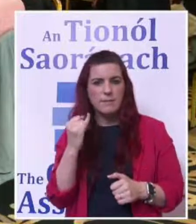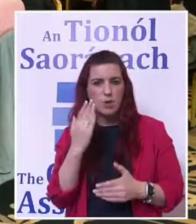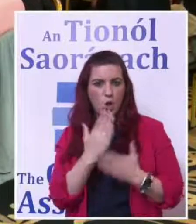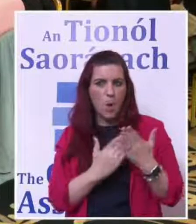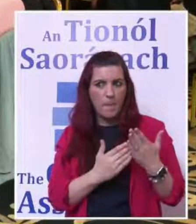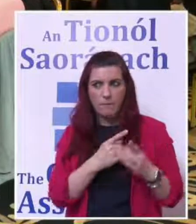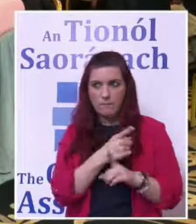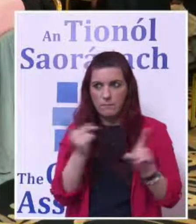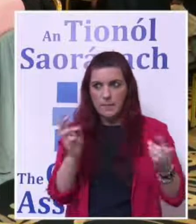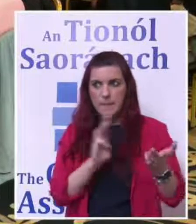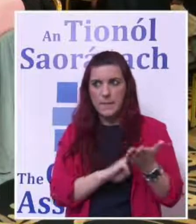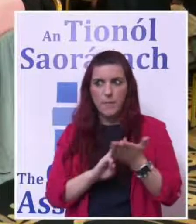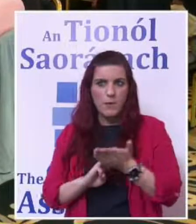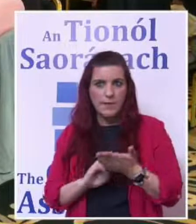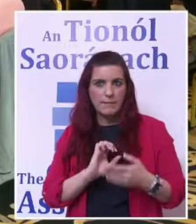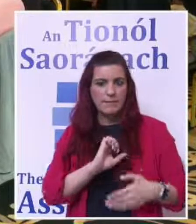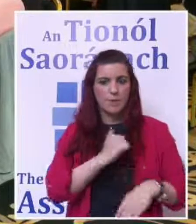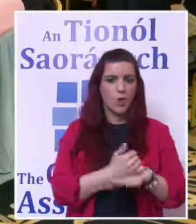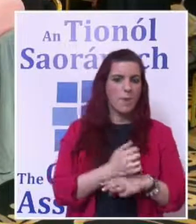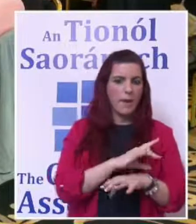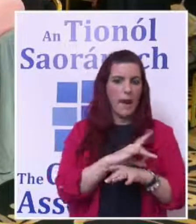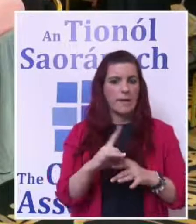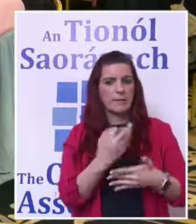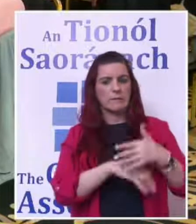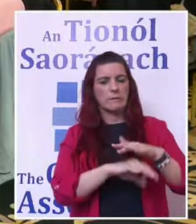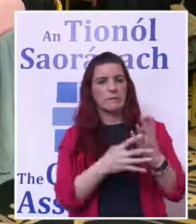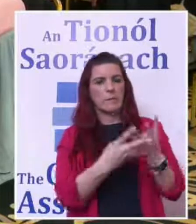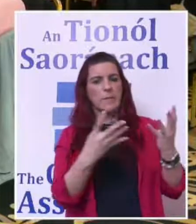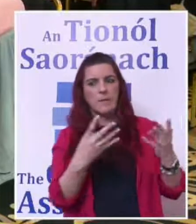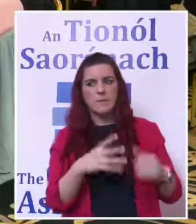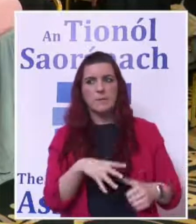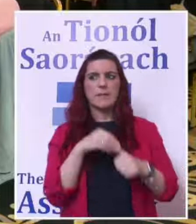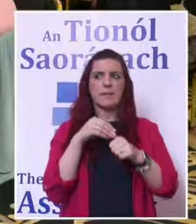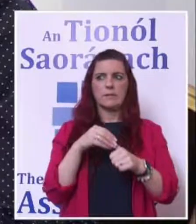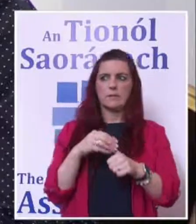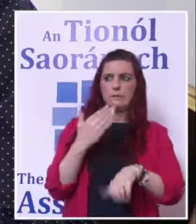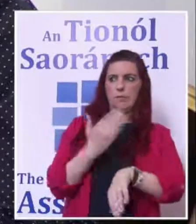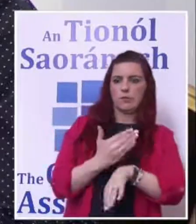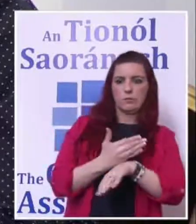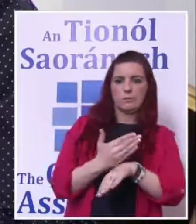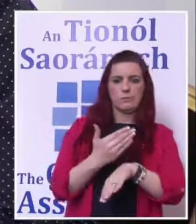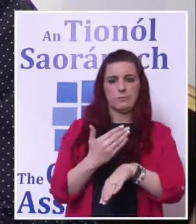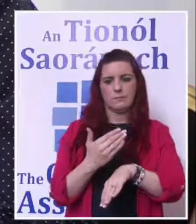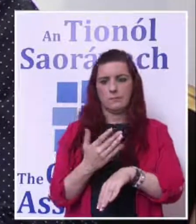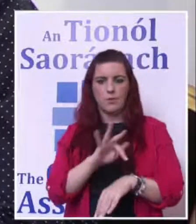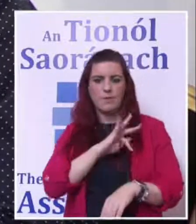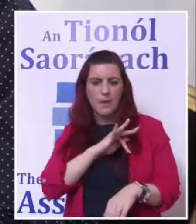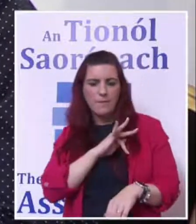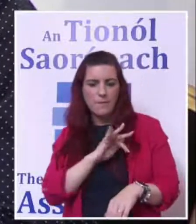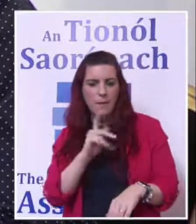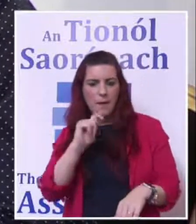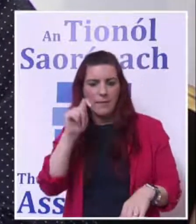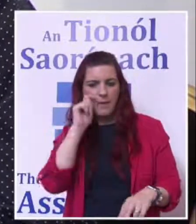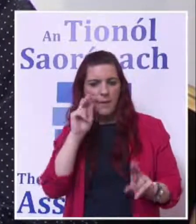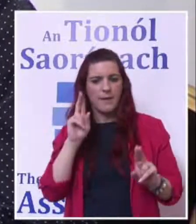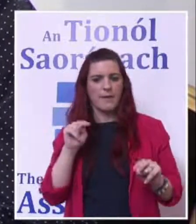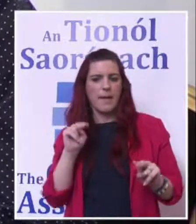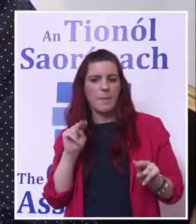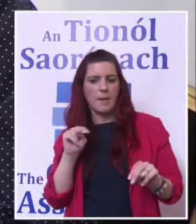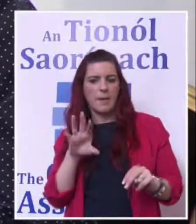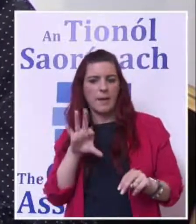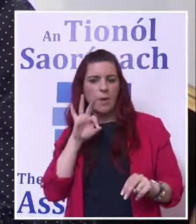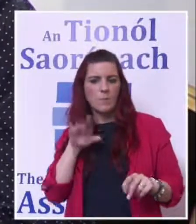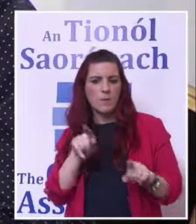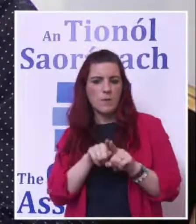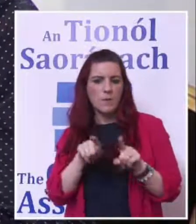members could form this type of cabinet and have a specific functional remit themselves. So I think that could be an option,